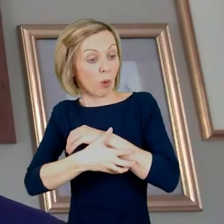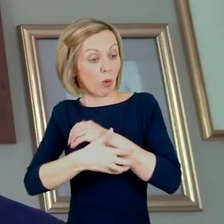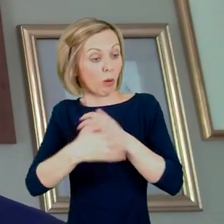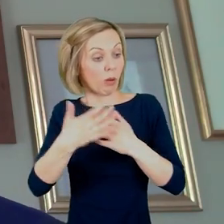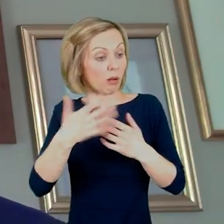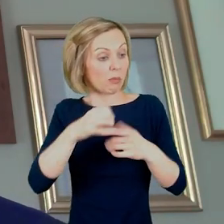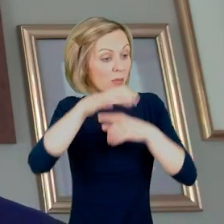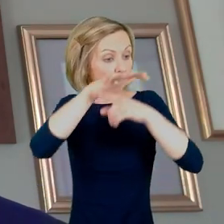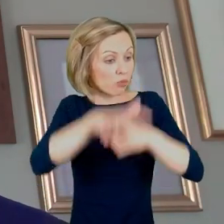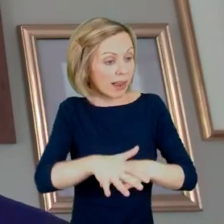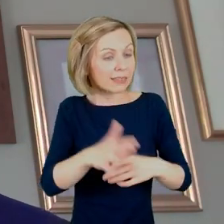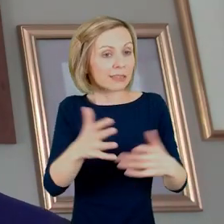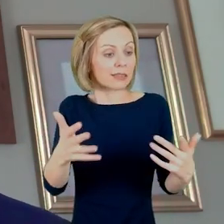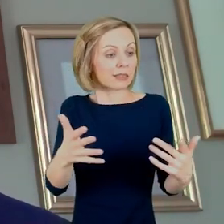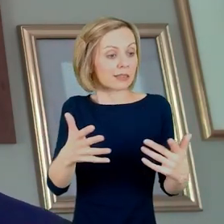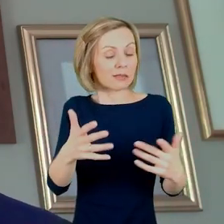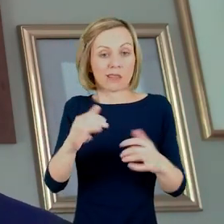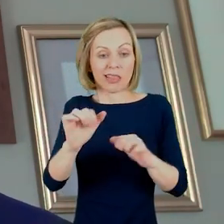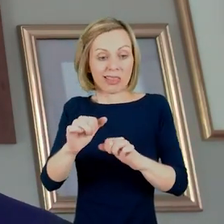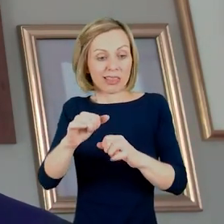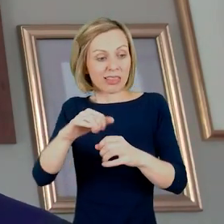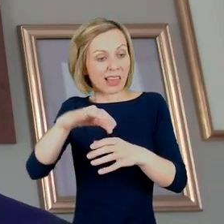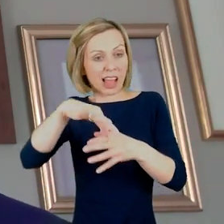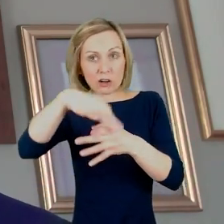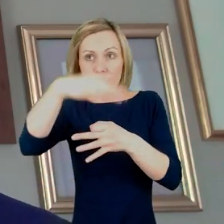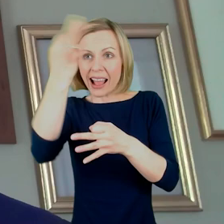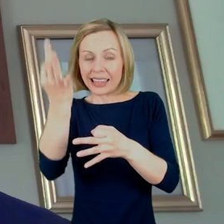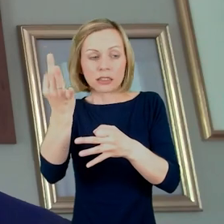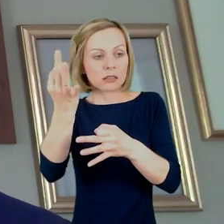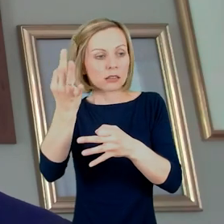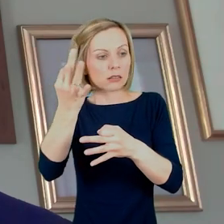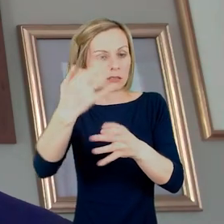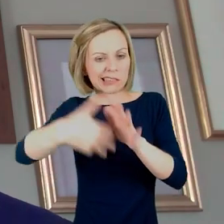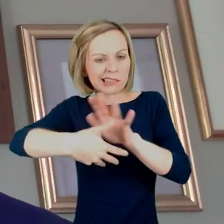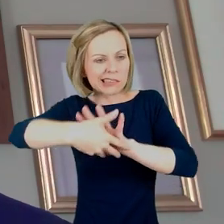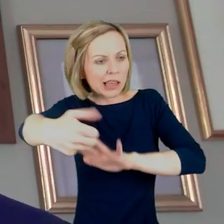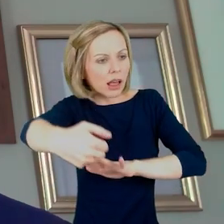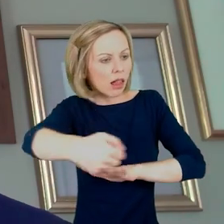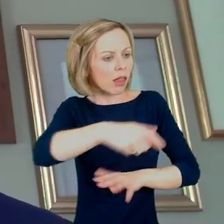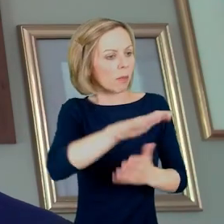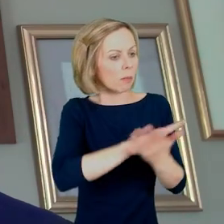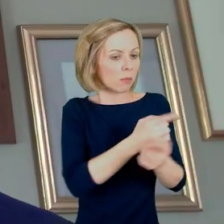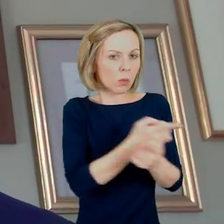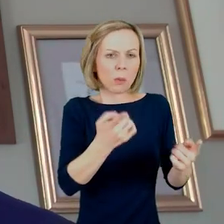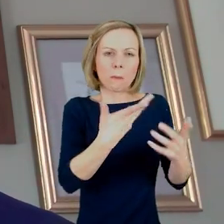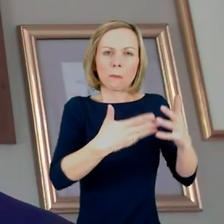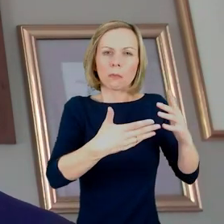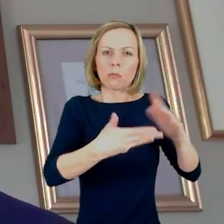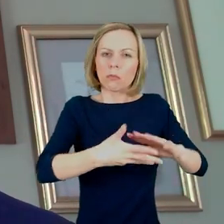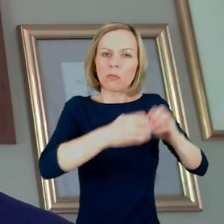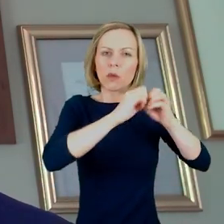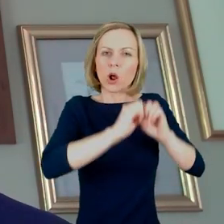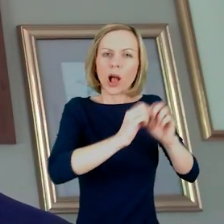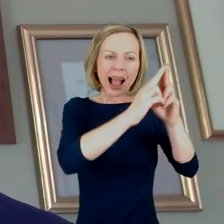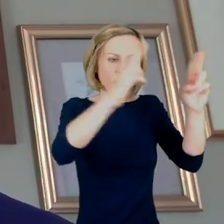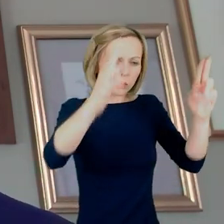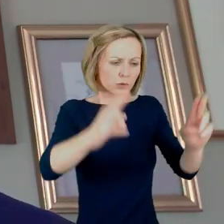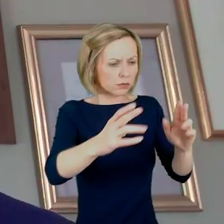them levies of grain, you have built houses of hewn stone, but you shall not live in